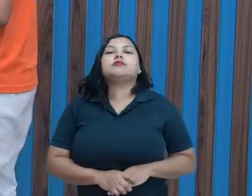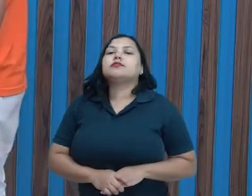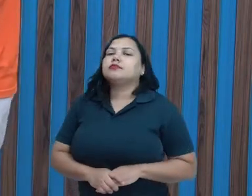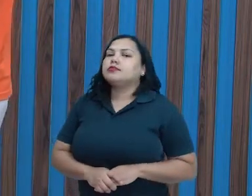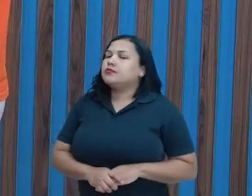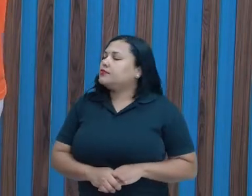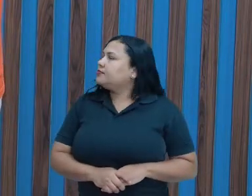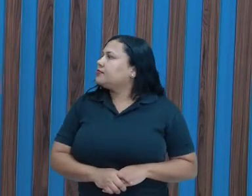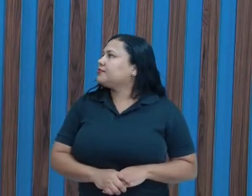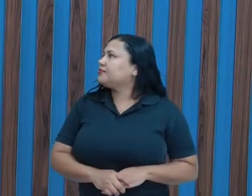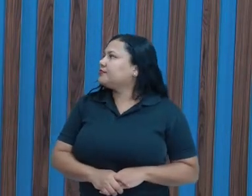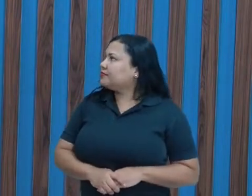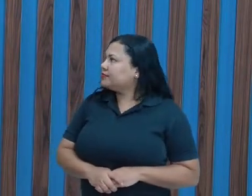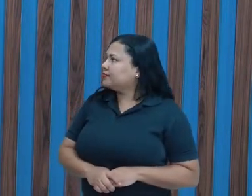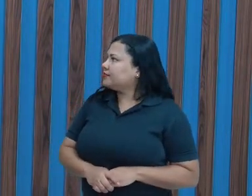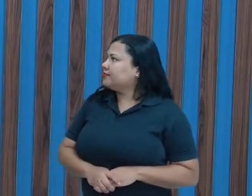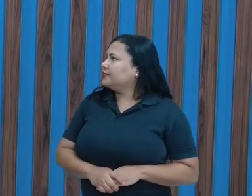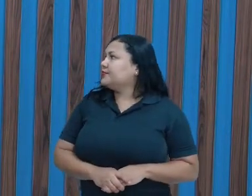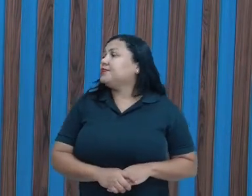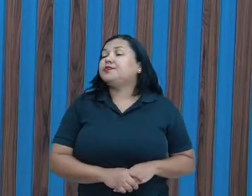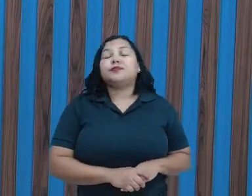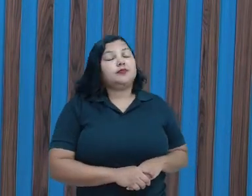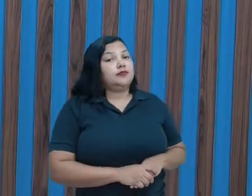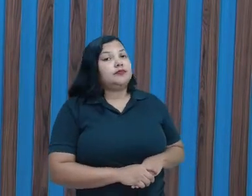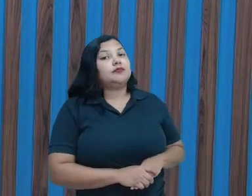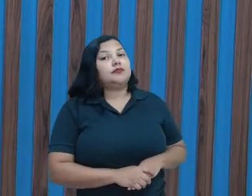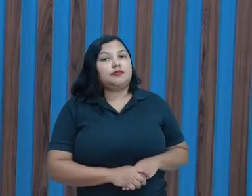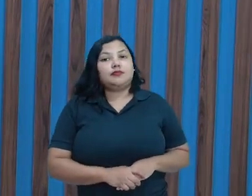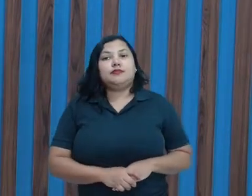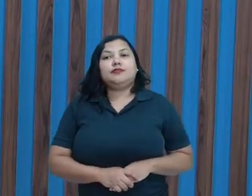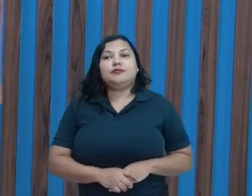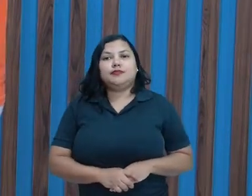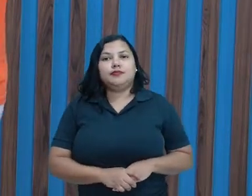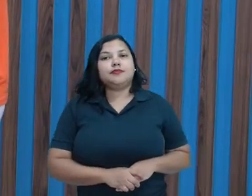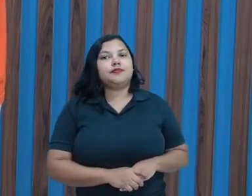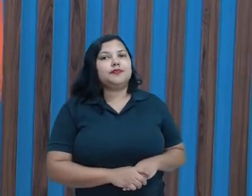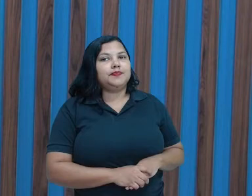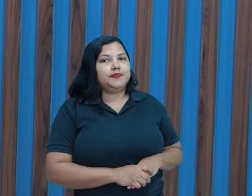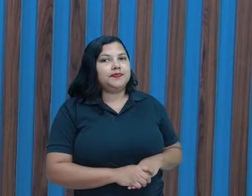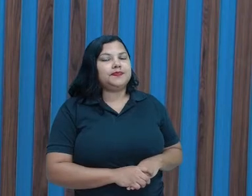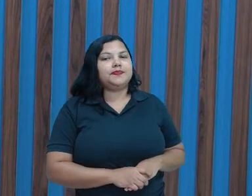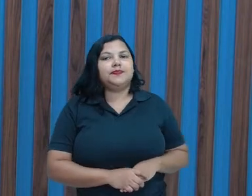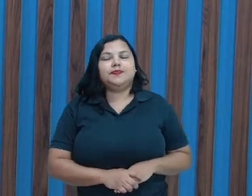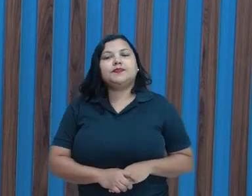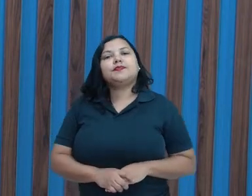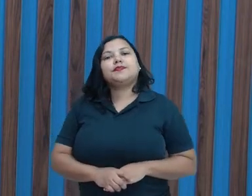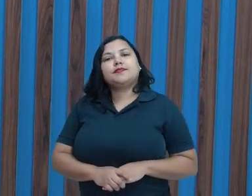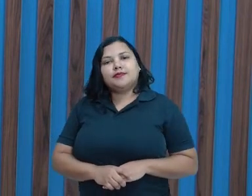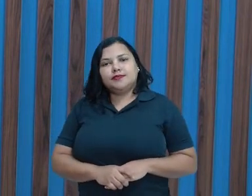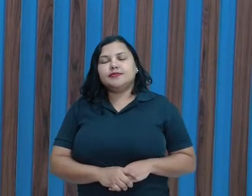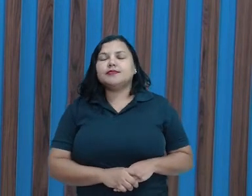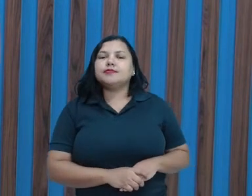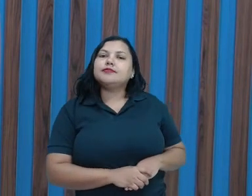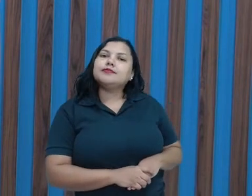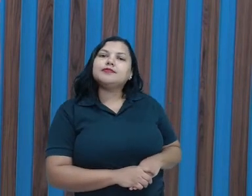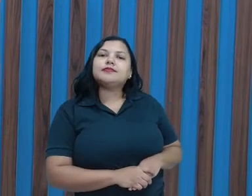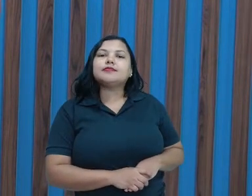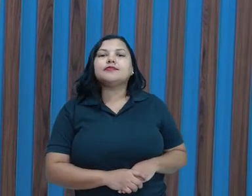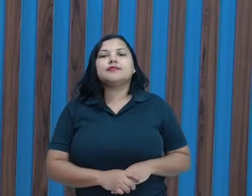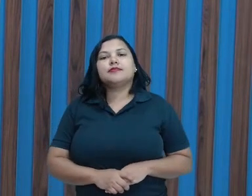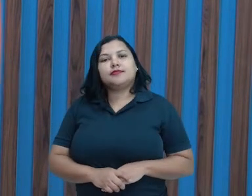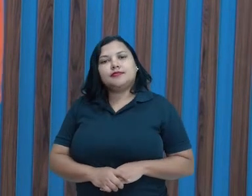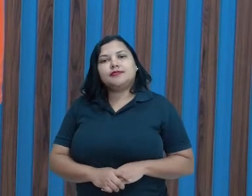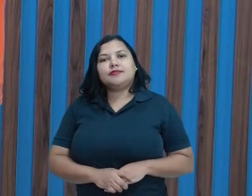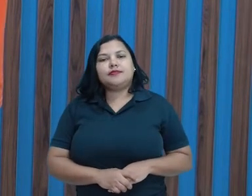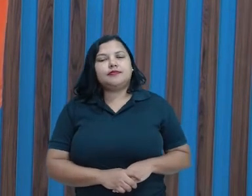To where it bent in undergrowth, then took the other as just as fair,